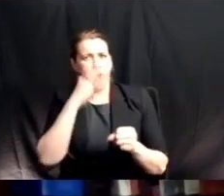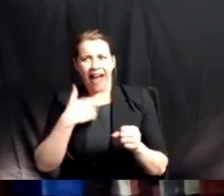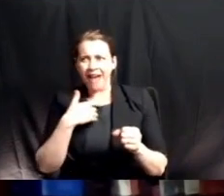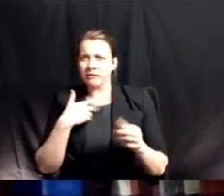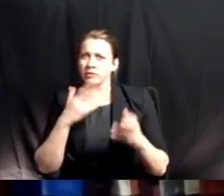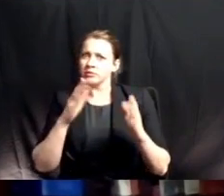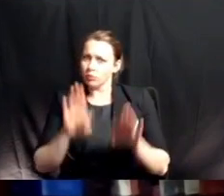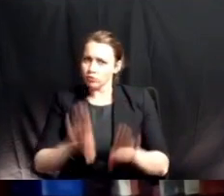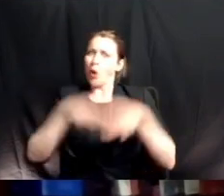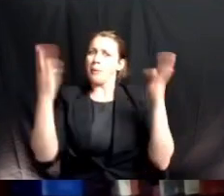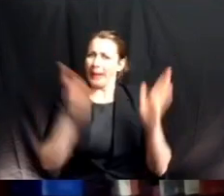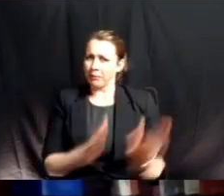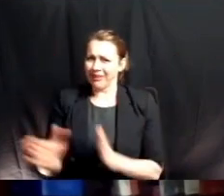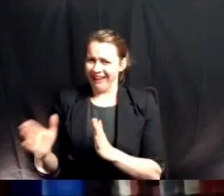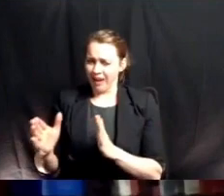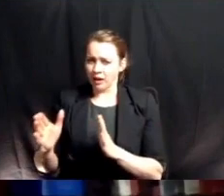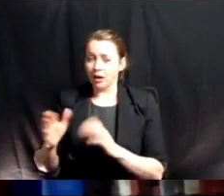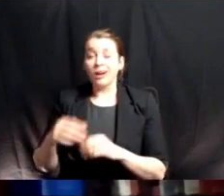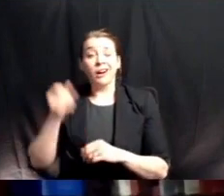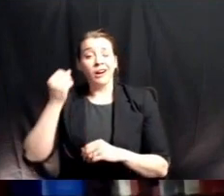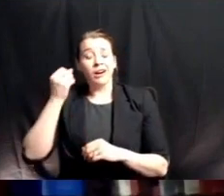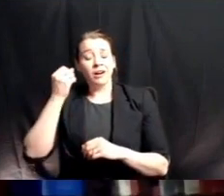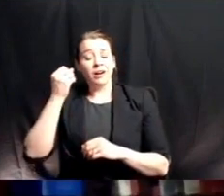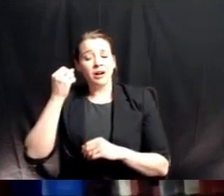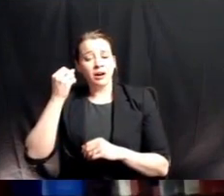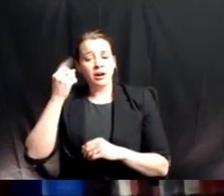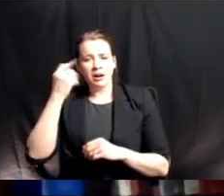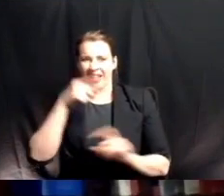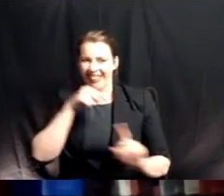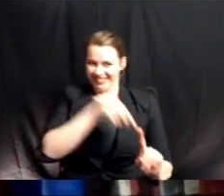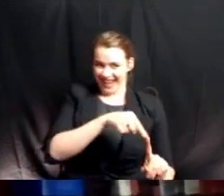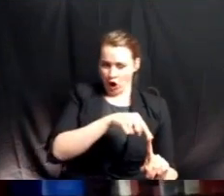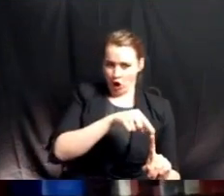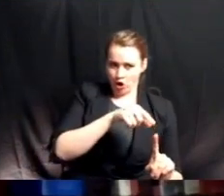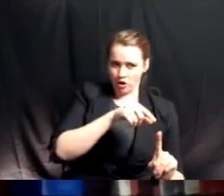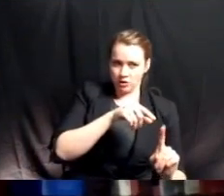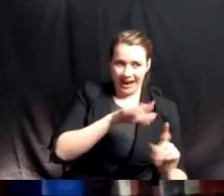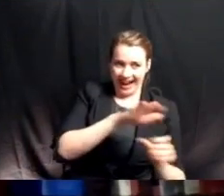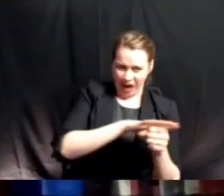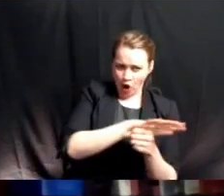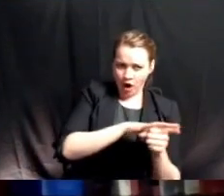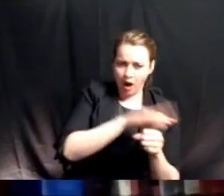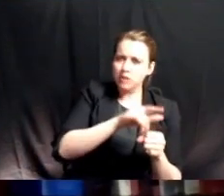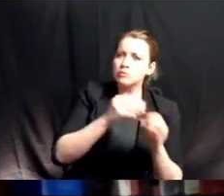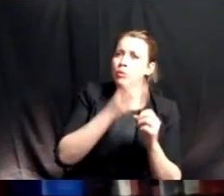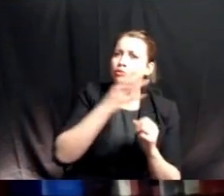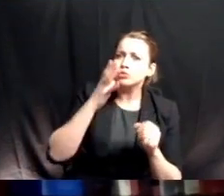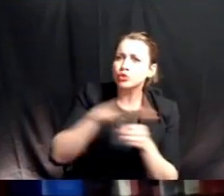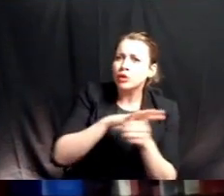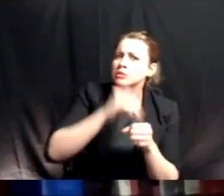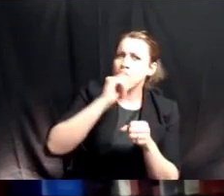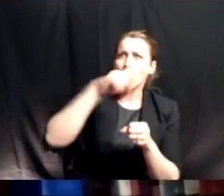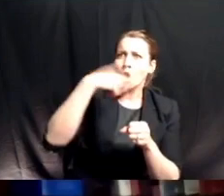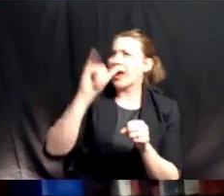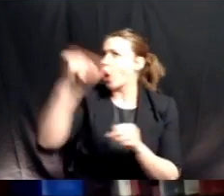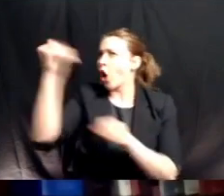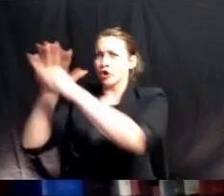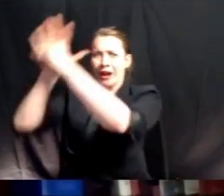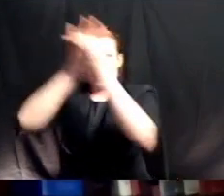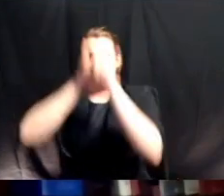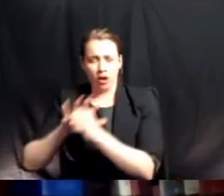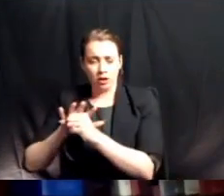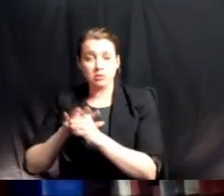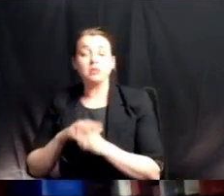not necessarily reflect hospital referral regions across expansive rural areas. We've been repeatedly told Southern Illinois hospitals could be